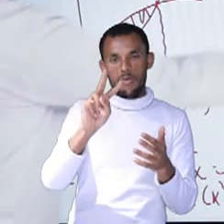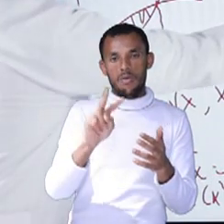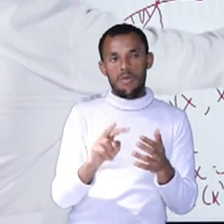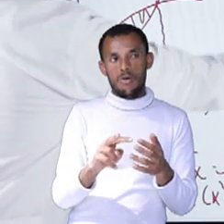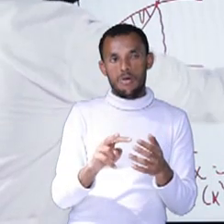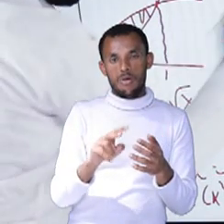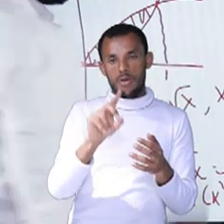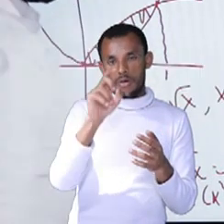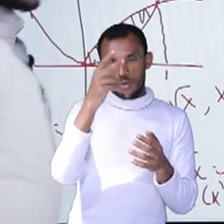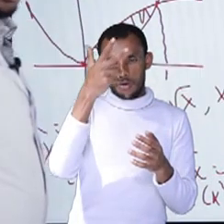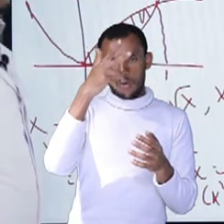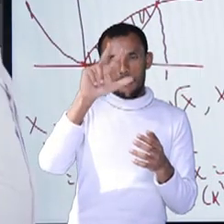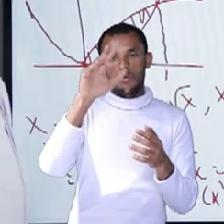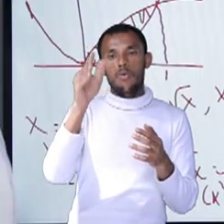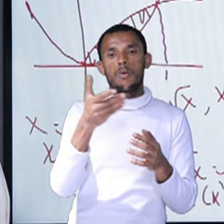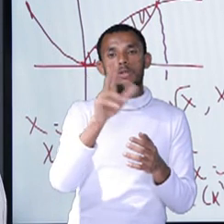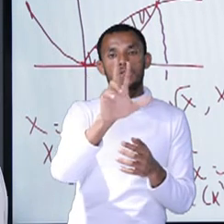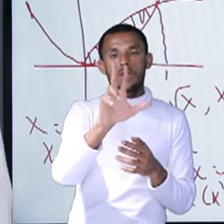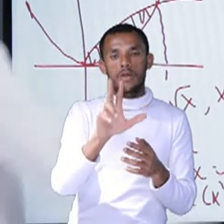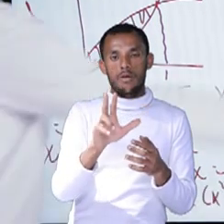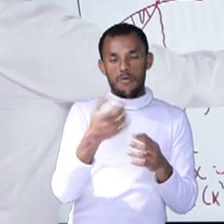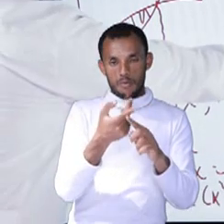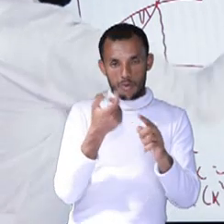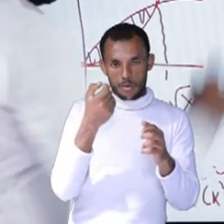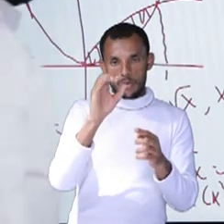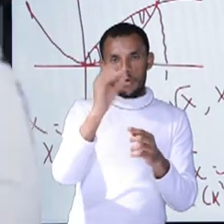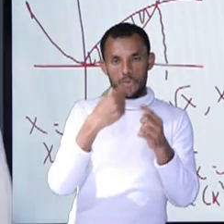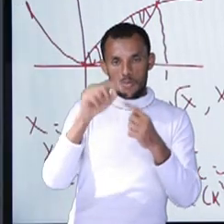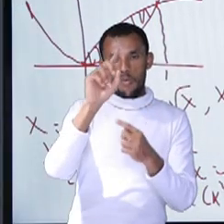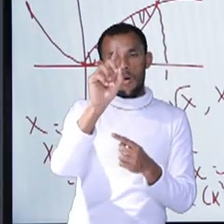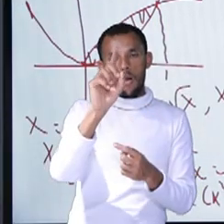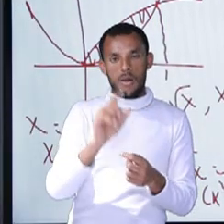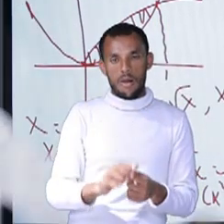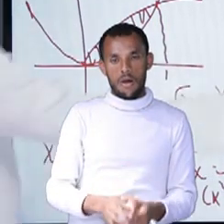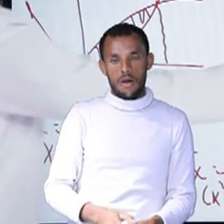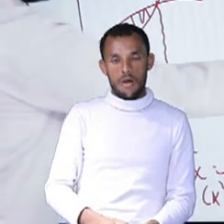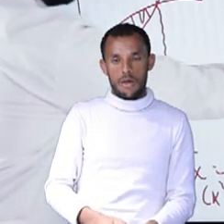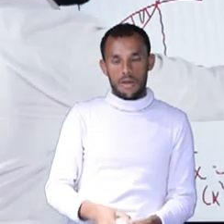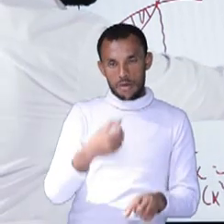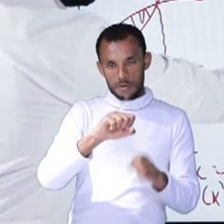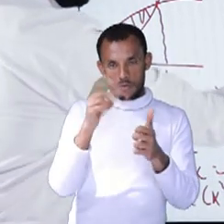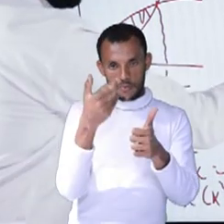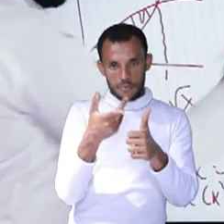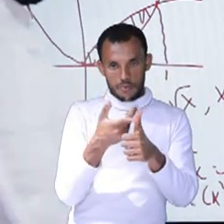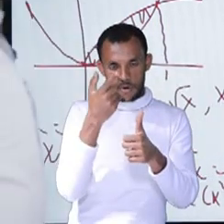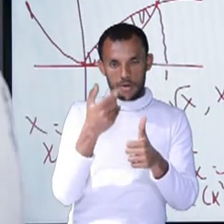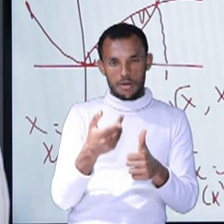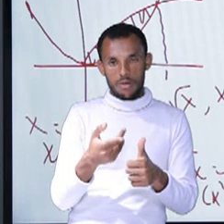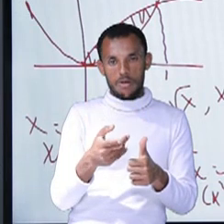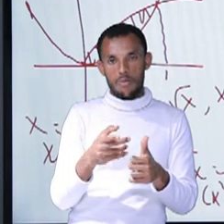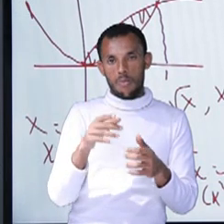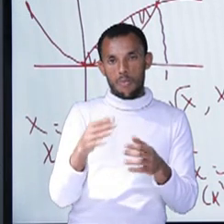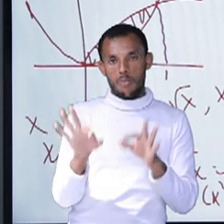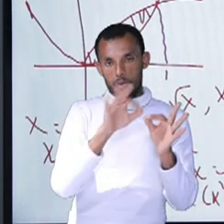is this x cubed over 3. So from 0 to 1. So first